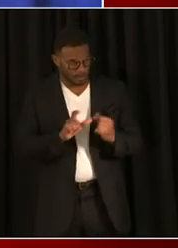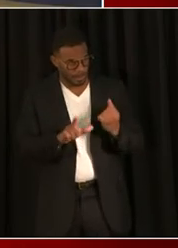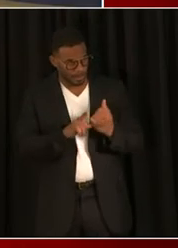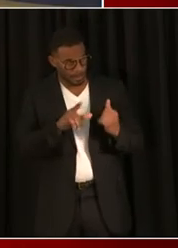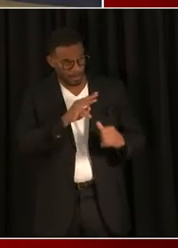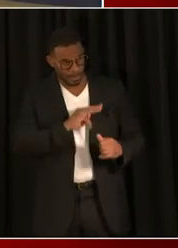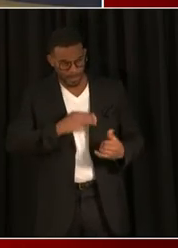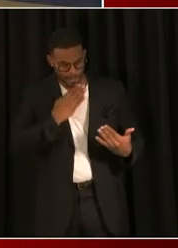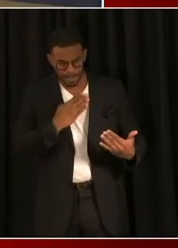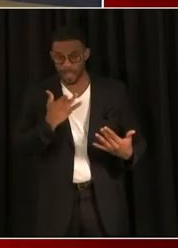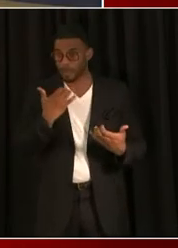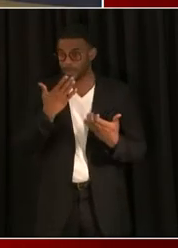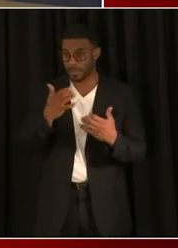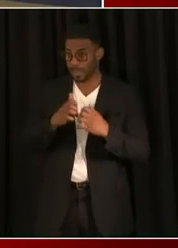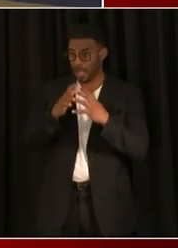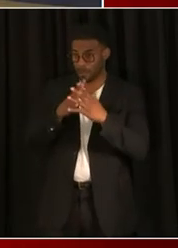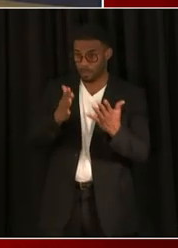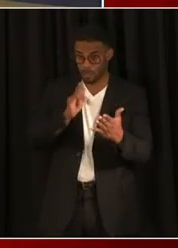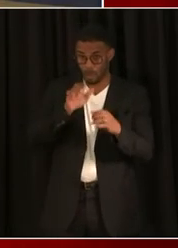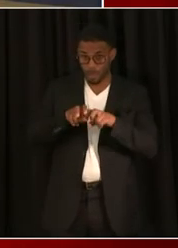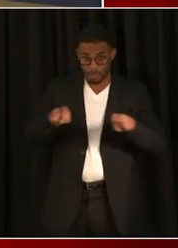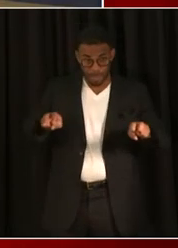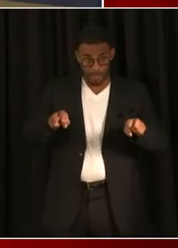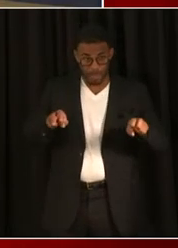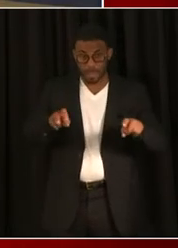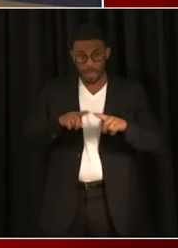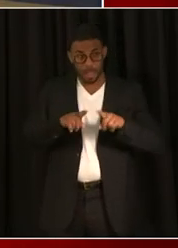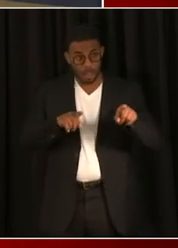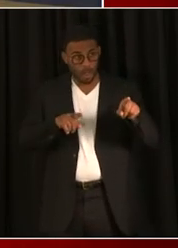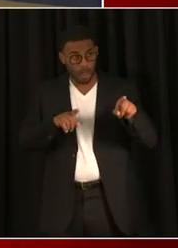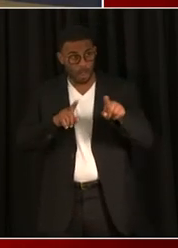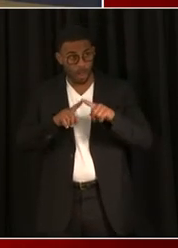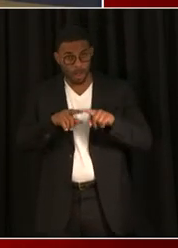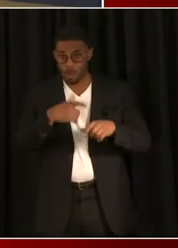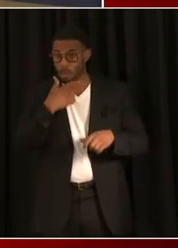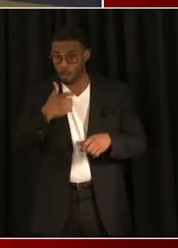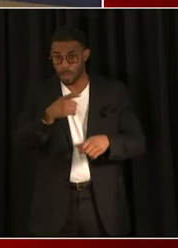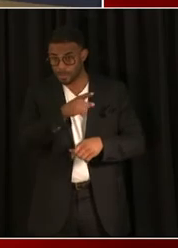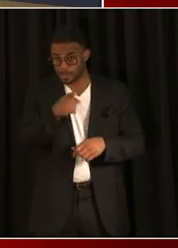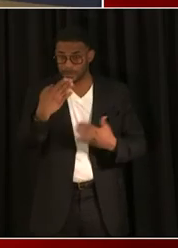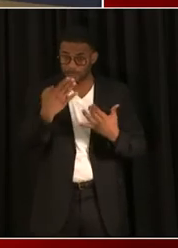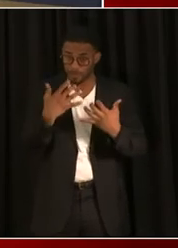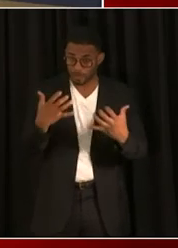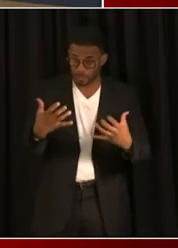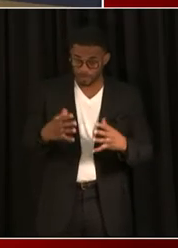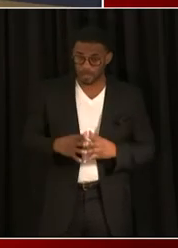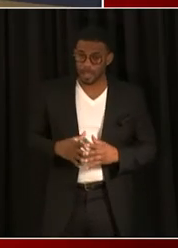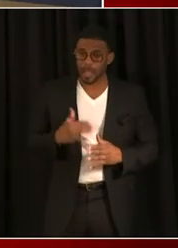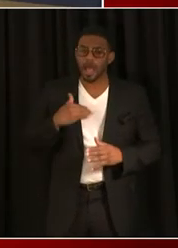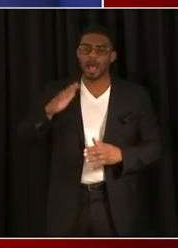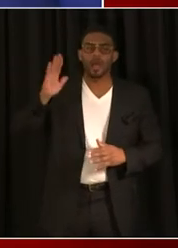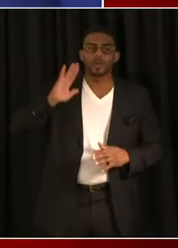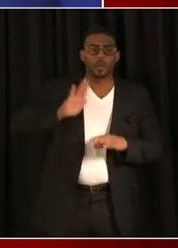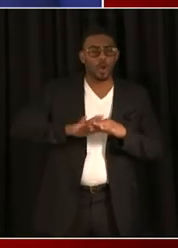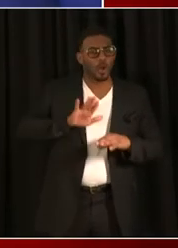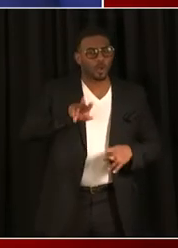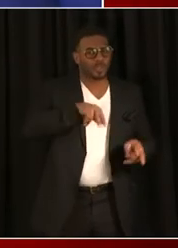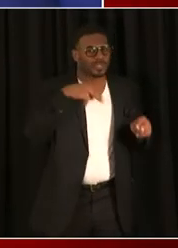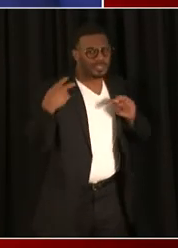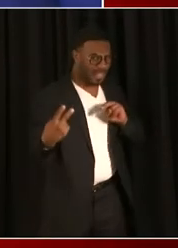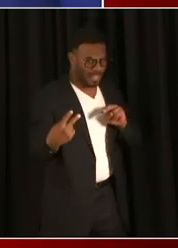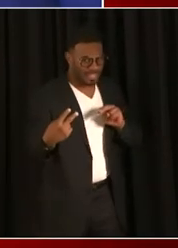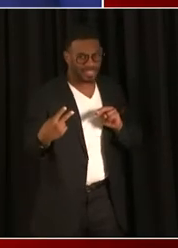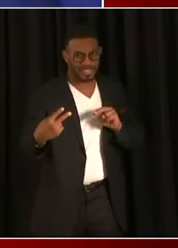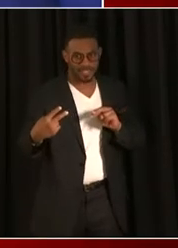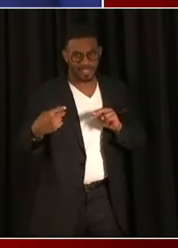Deputy Mayor. Thank you for this. I want to thank the entrepreneurs that are on the panel and the ones that are watching. I used to be on your